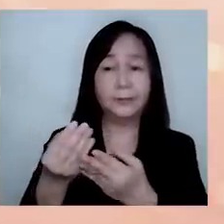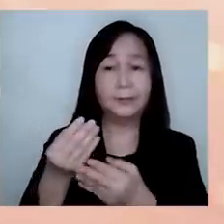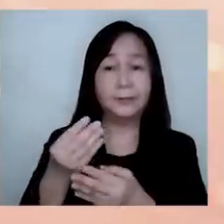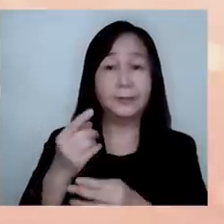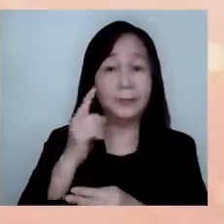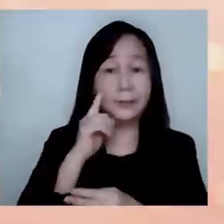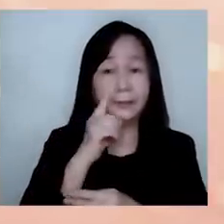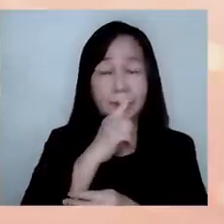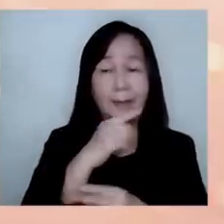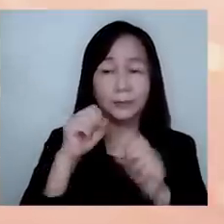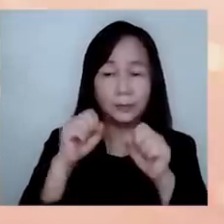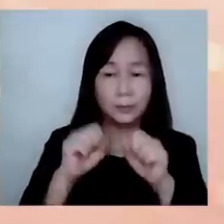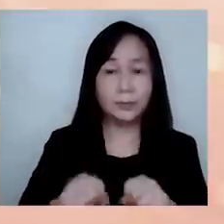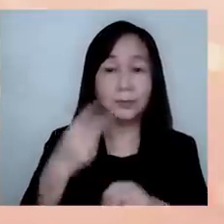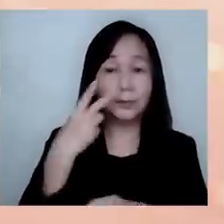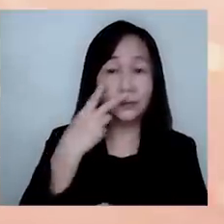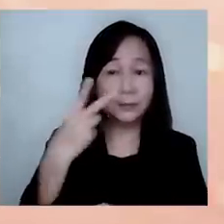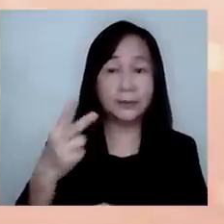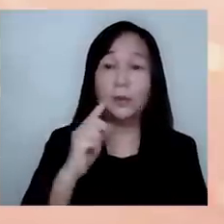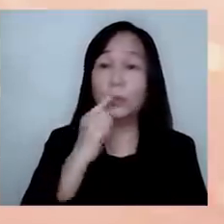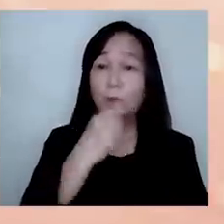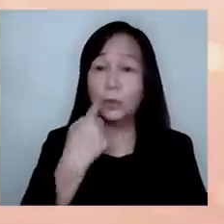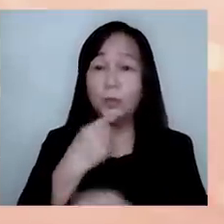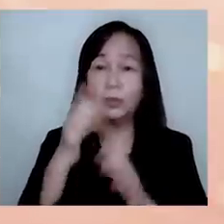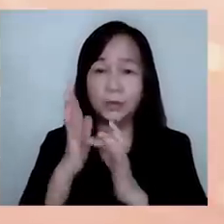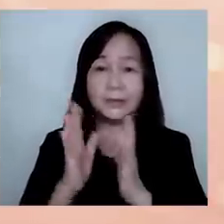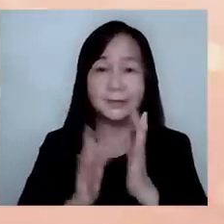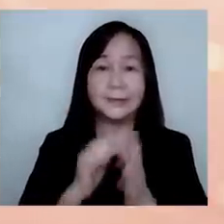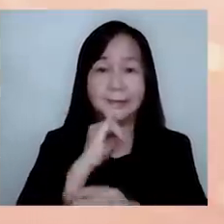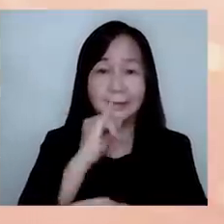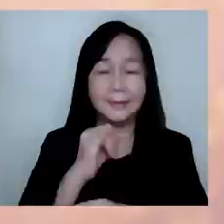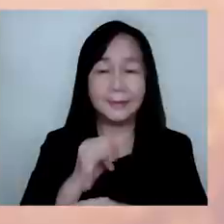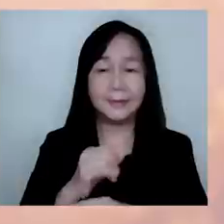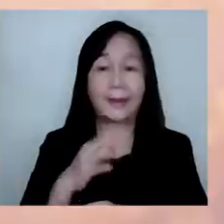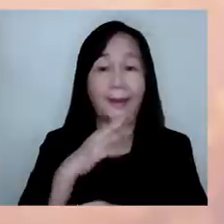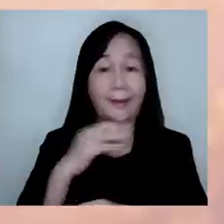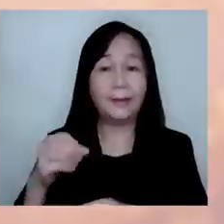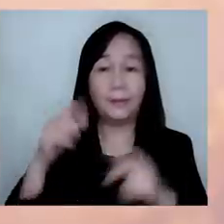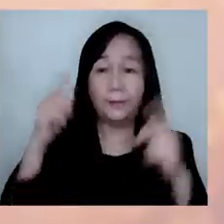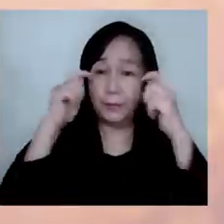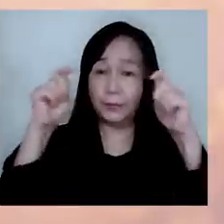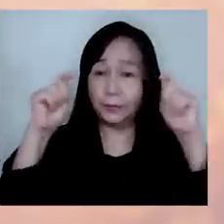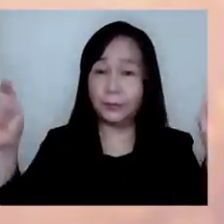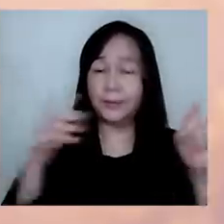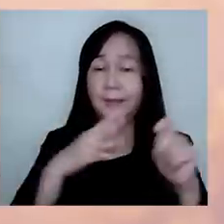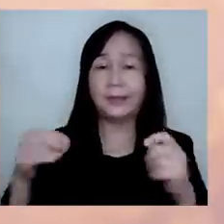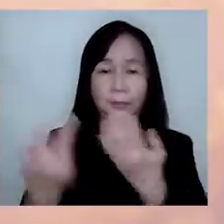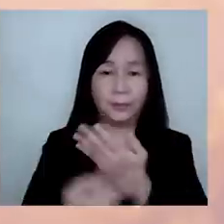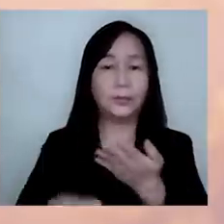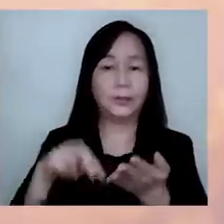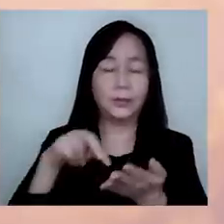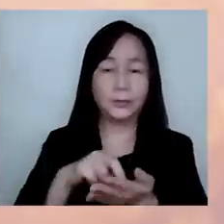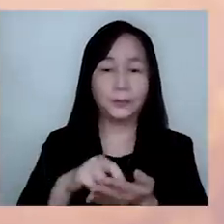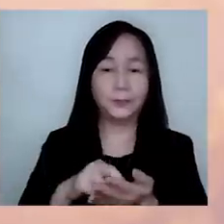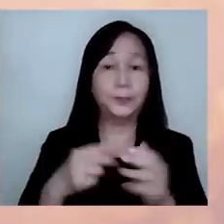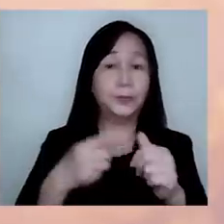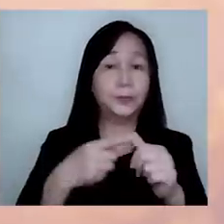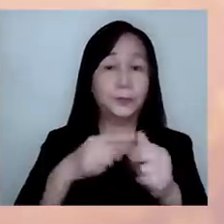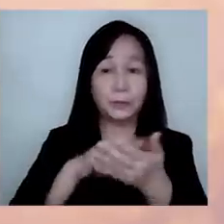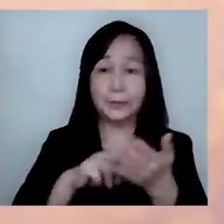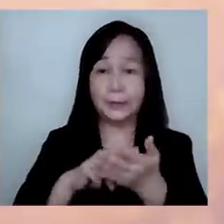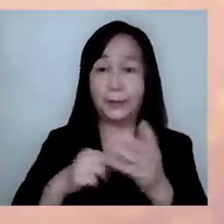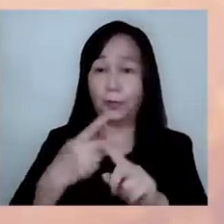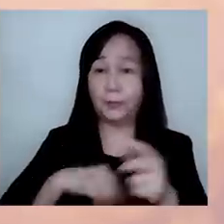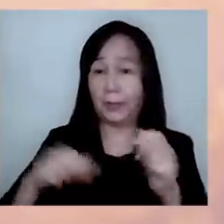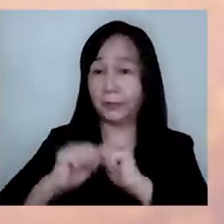who Jesus is and his victory in his resurrection in the first reading from The Acts of the Apostles